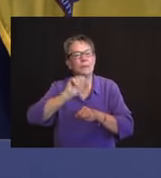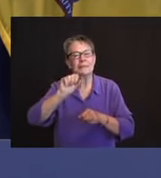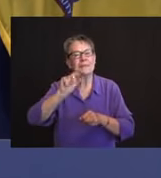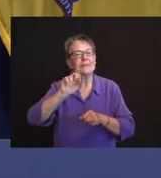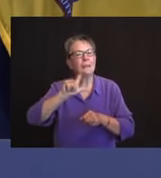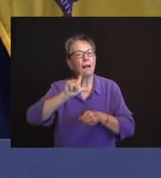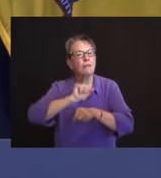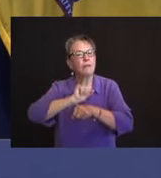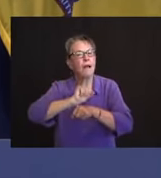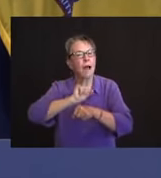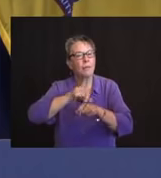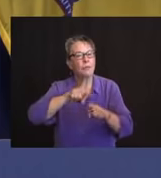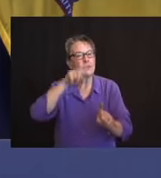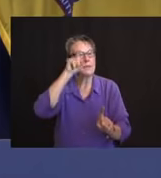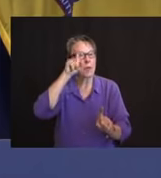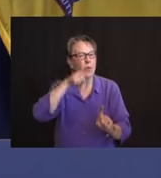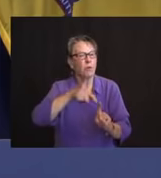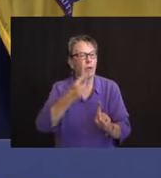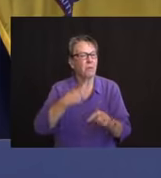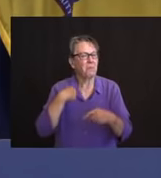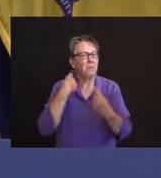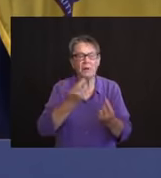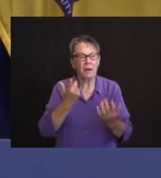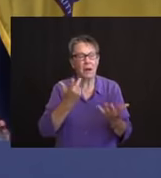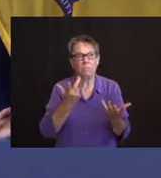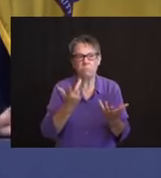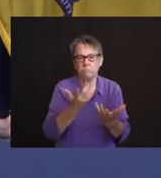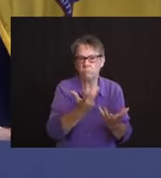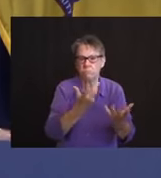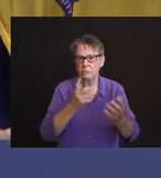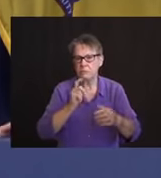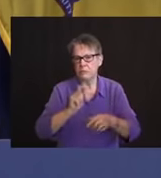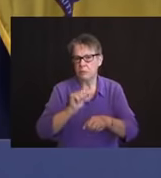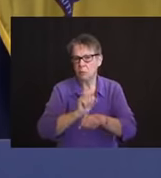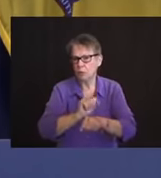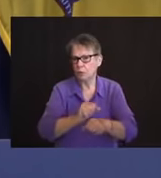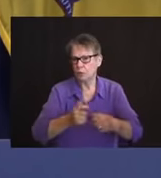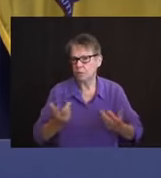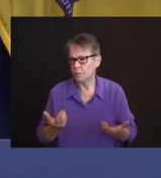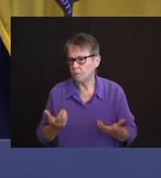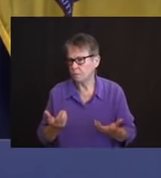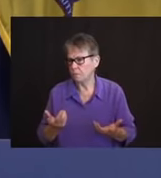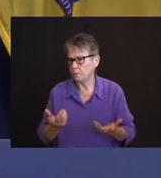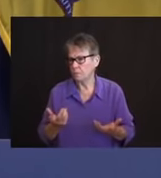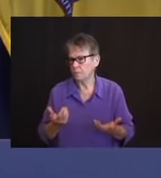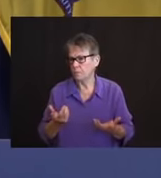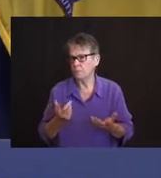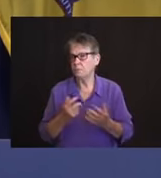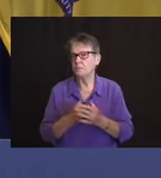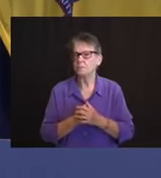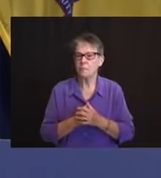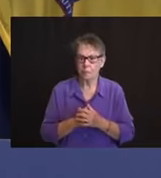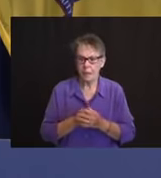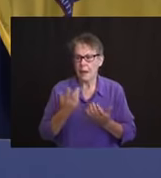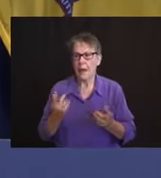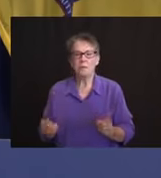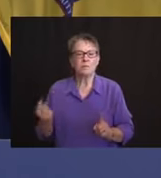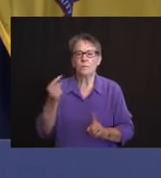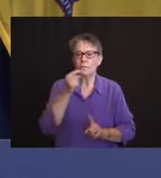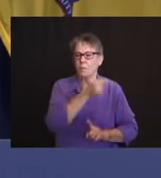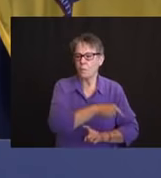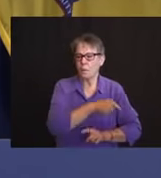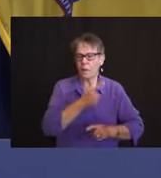election? Thank you. Let me start, if I can, and turn it to both Sheila and Judy. We had this very conversation earlier